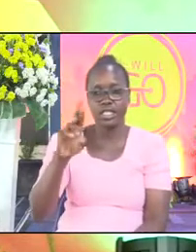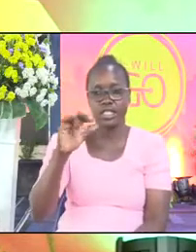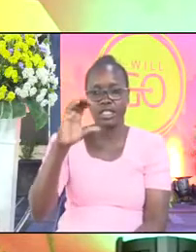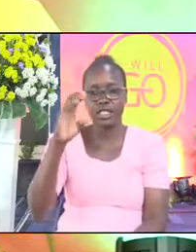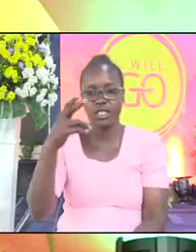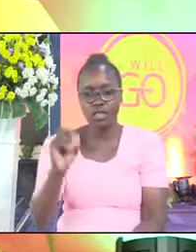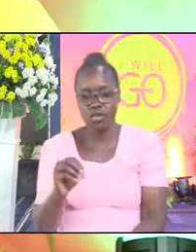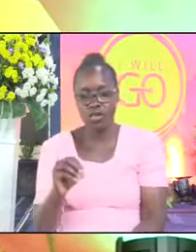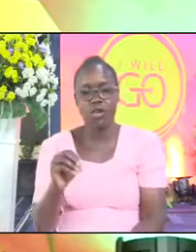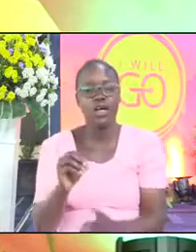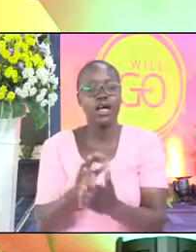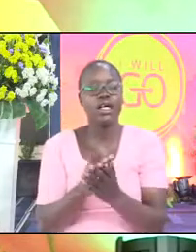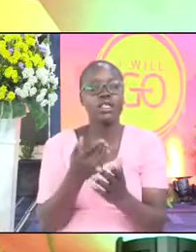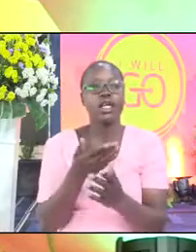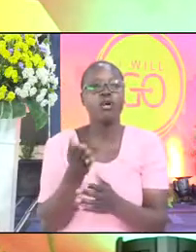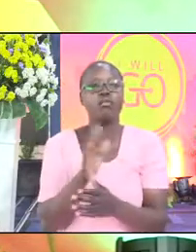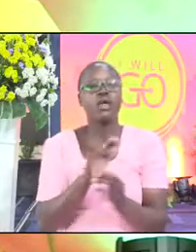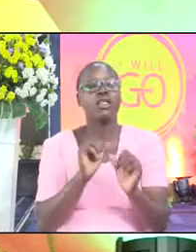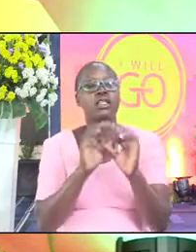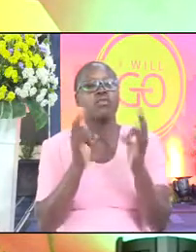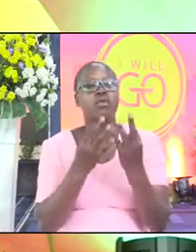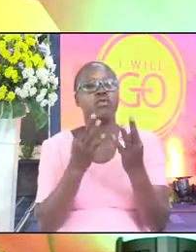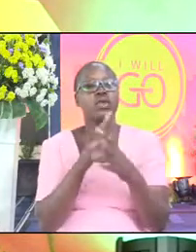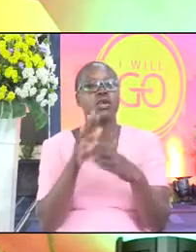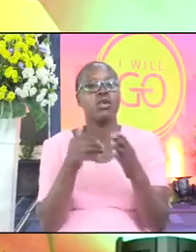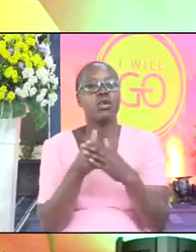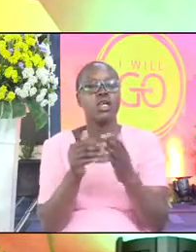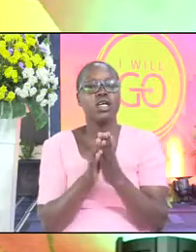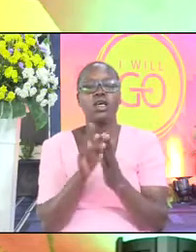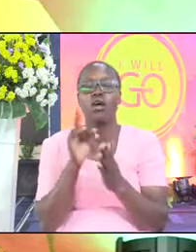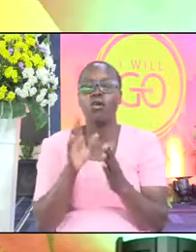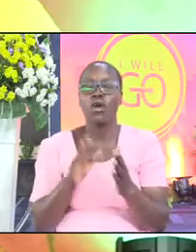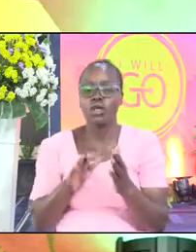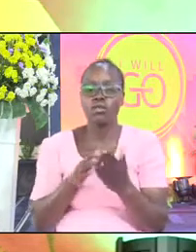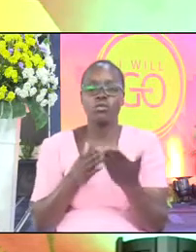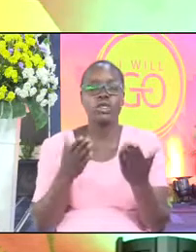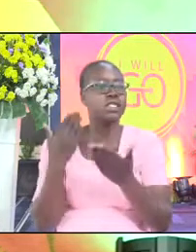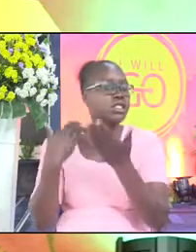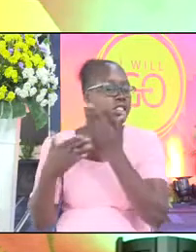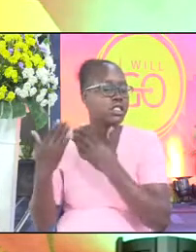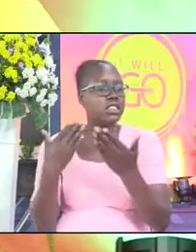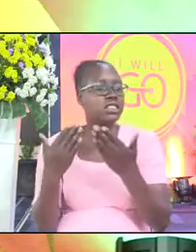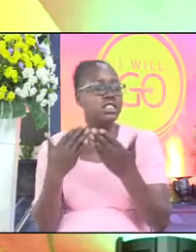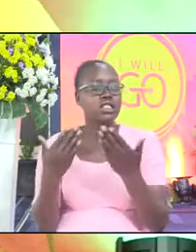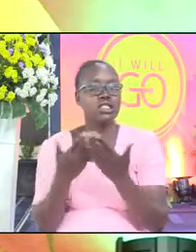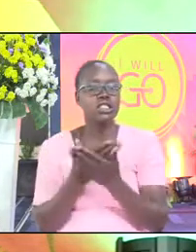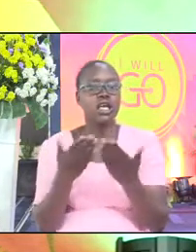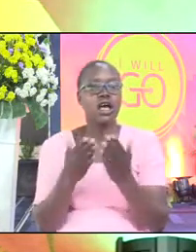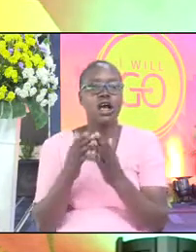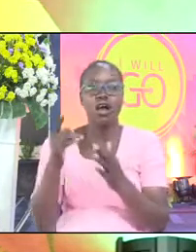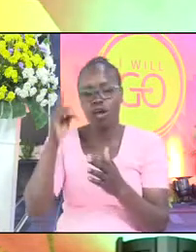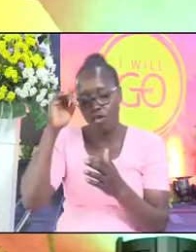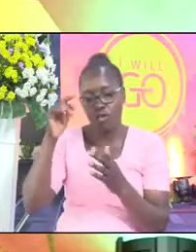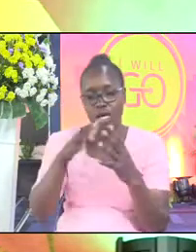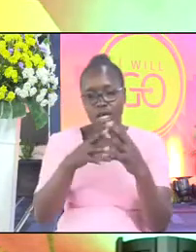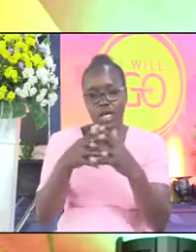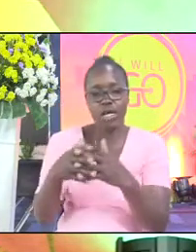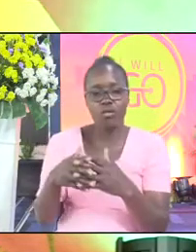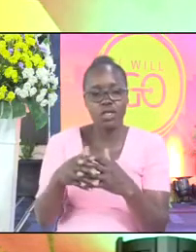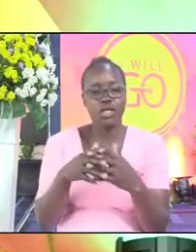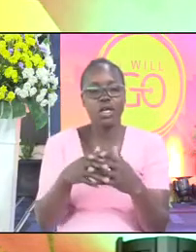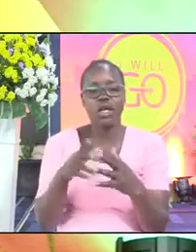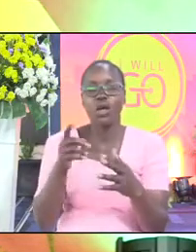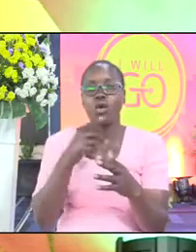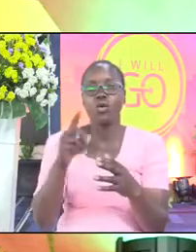in turn saved their whole family. It is one little woman in the history of Black America who